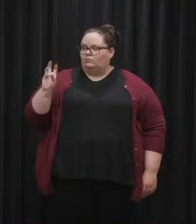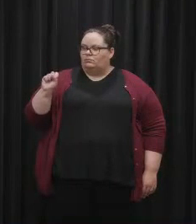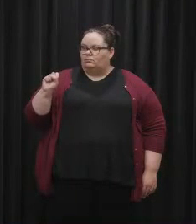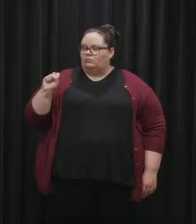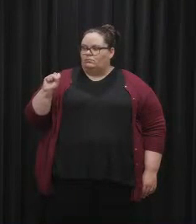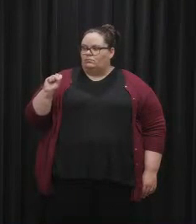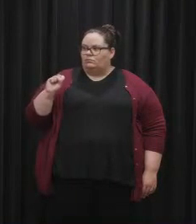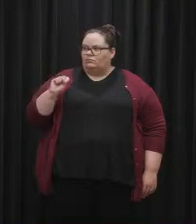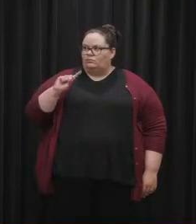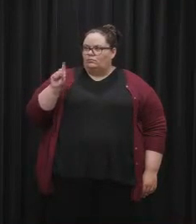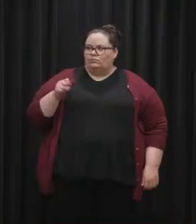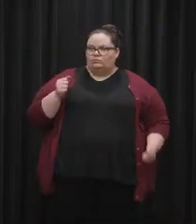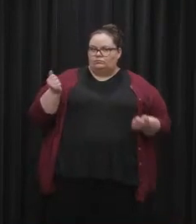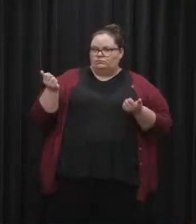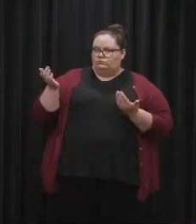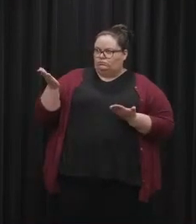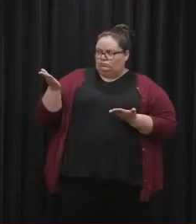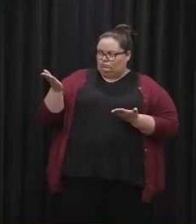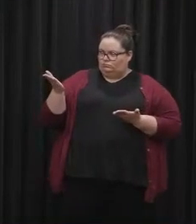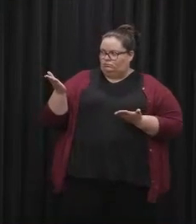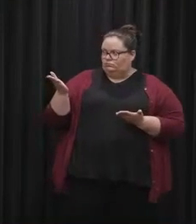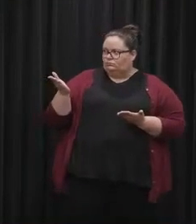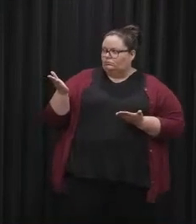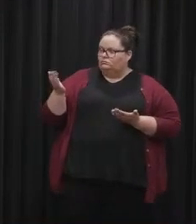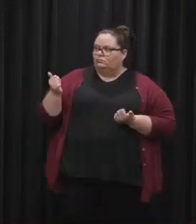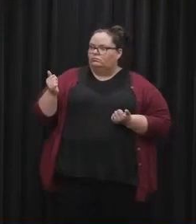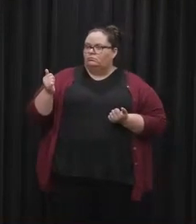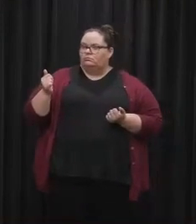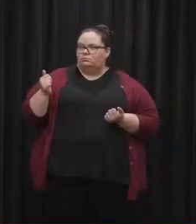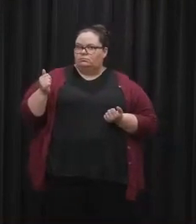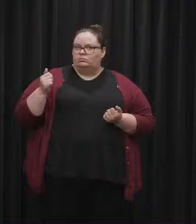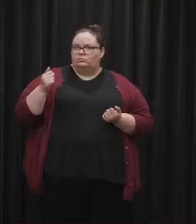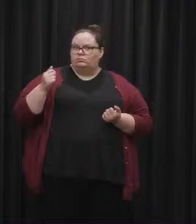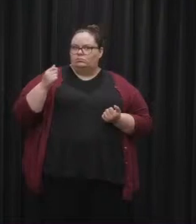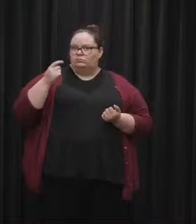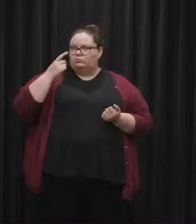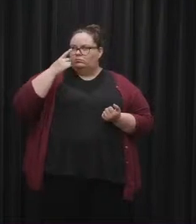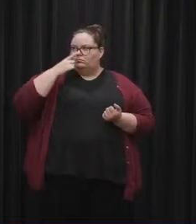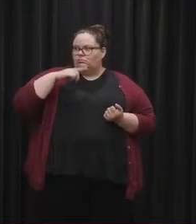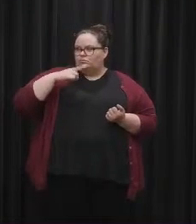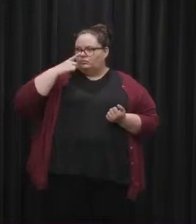have a question for Dr. Russell. Dr. Russell, can you give us a little bit of